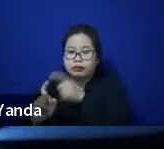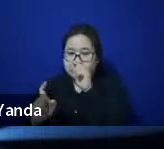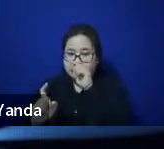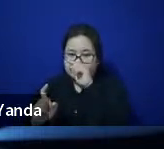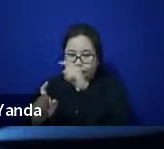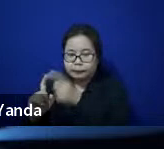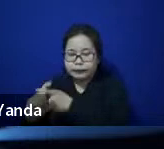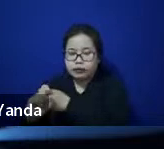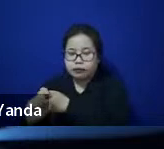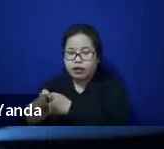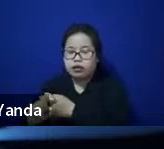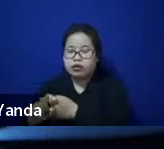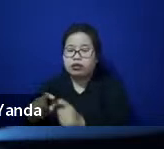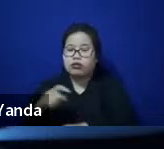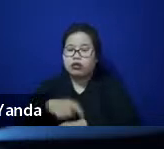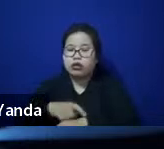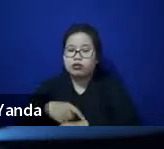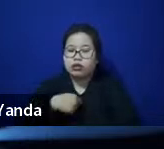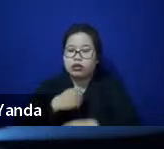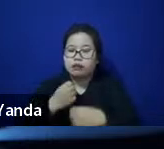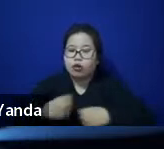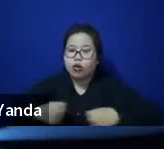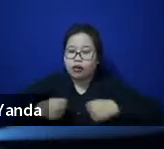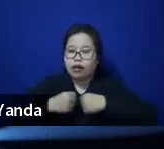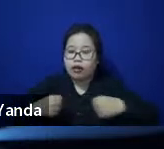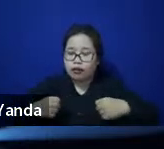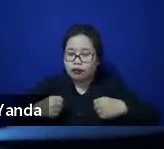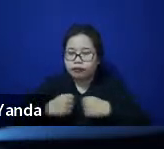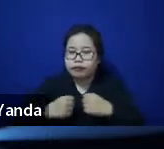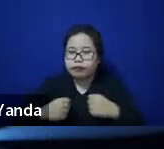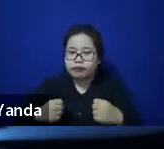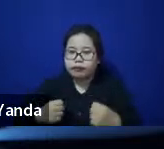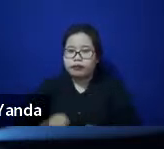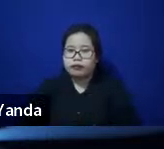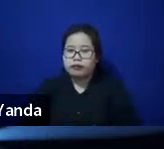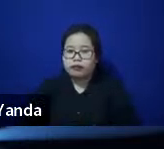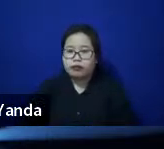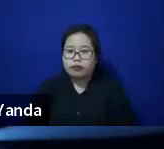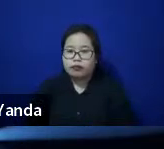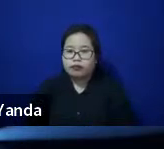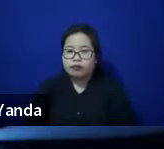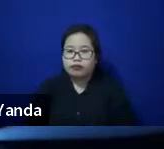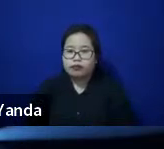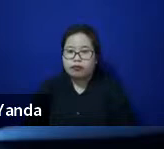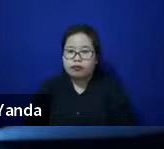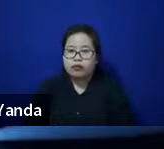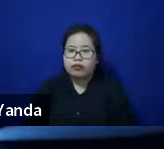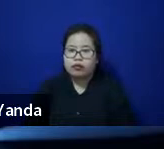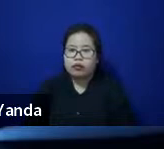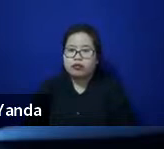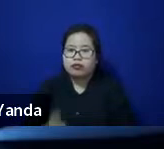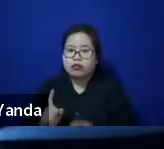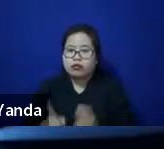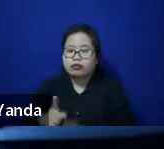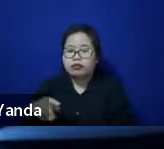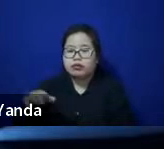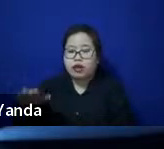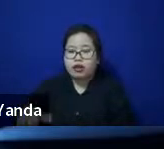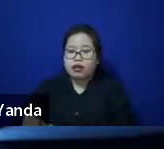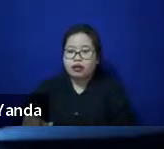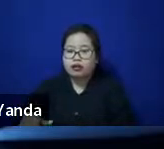sports, and young kids, as young children and young